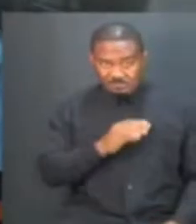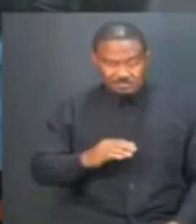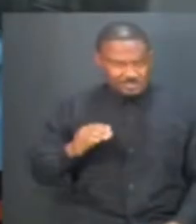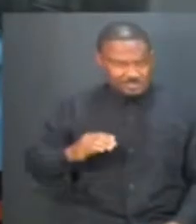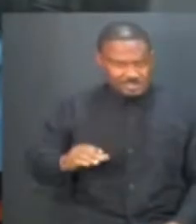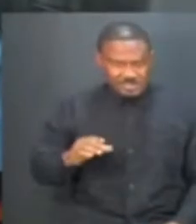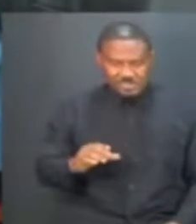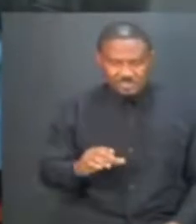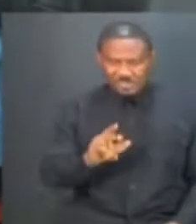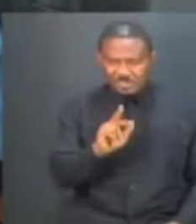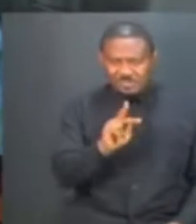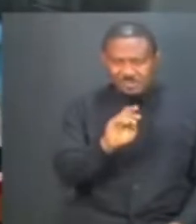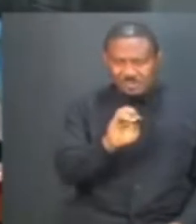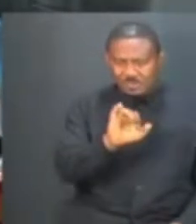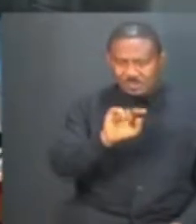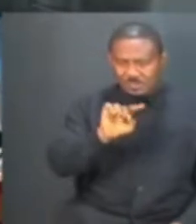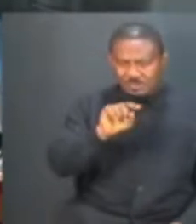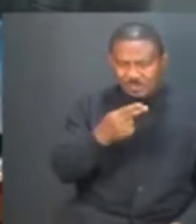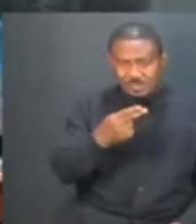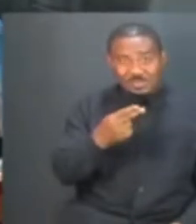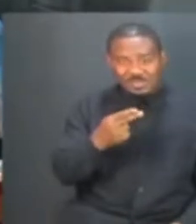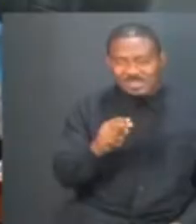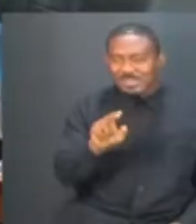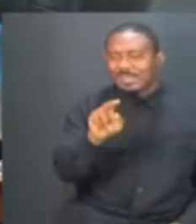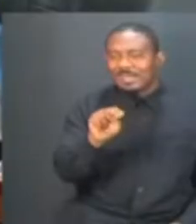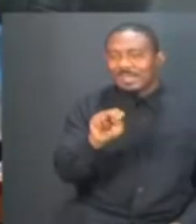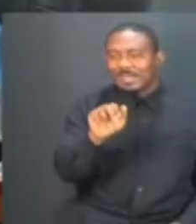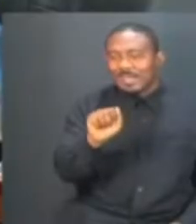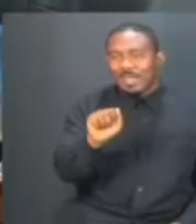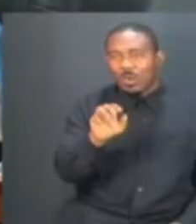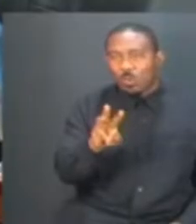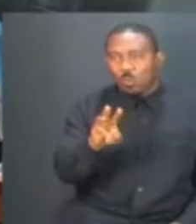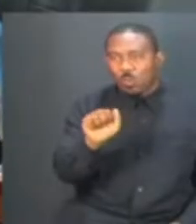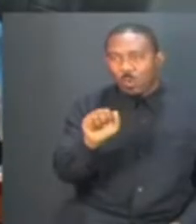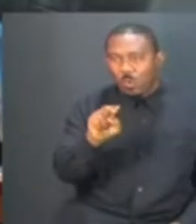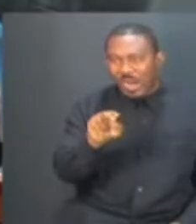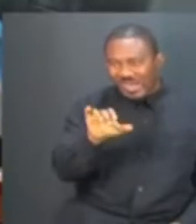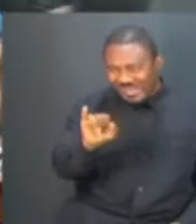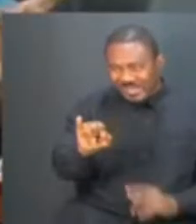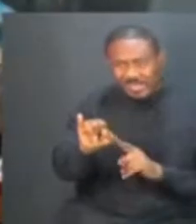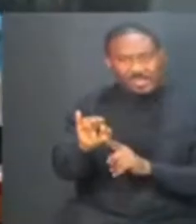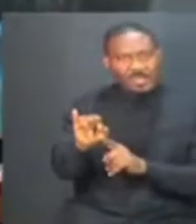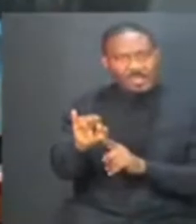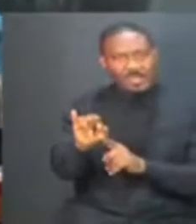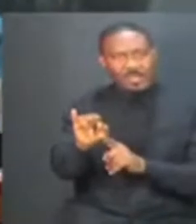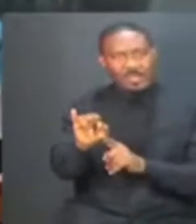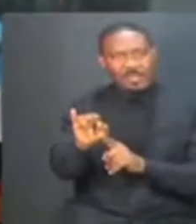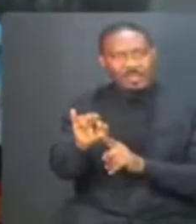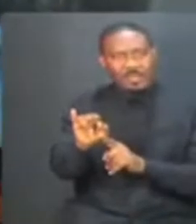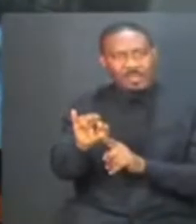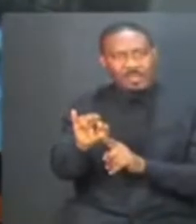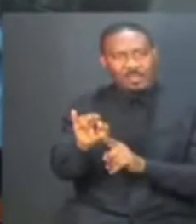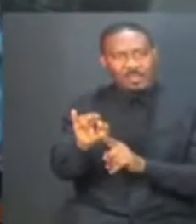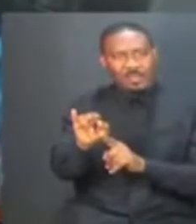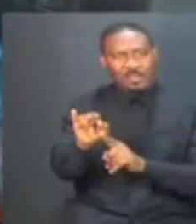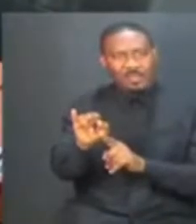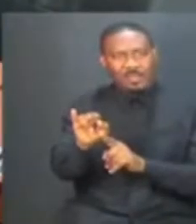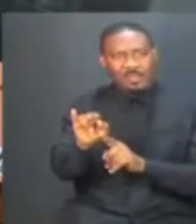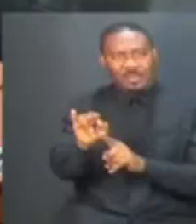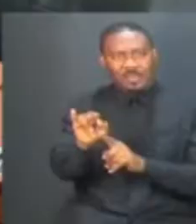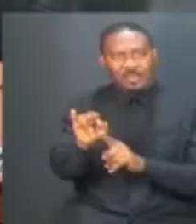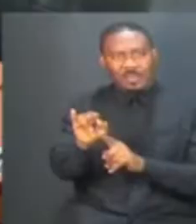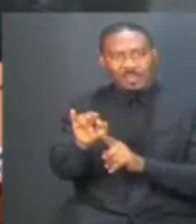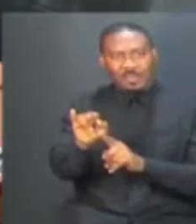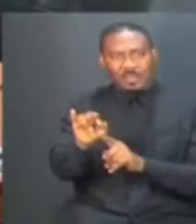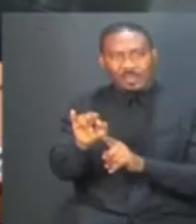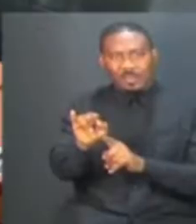is NA, so table office should take note. They inserted an N. It's Nawane.